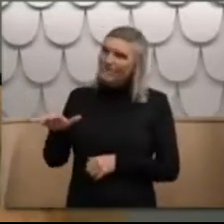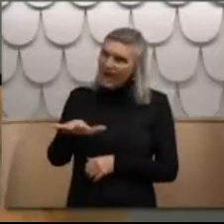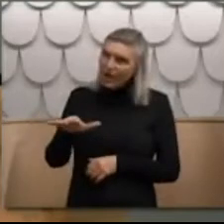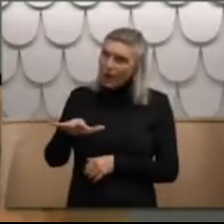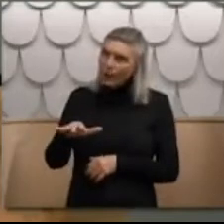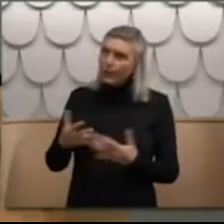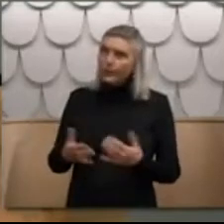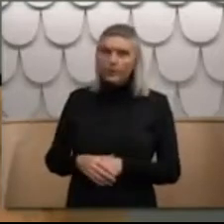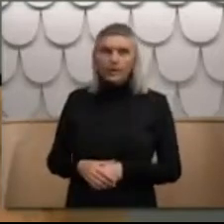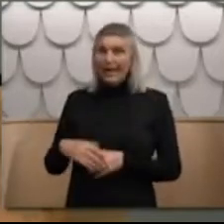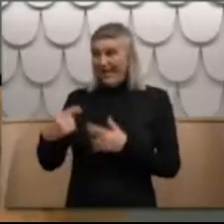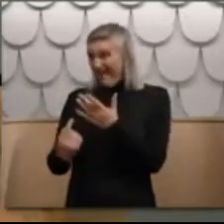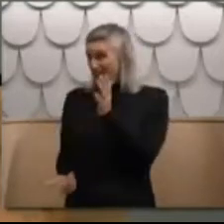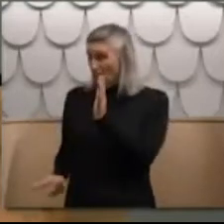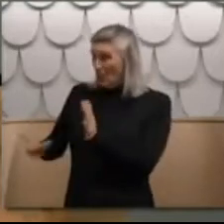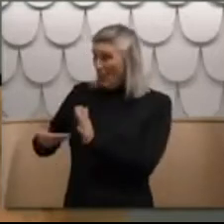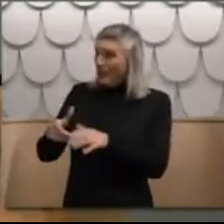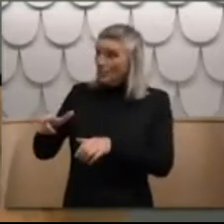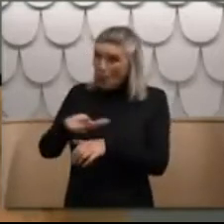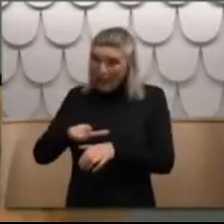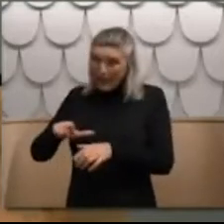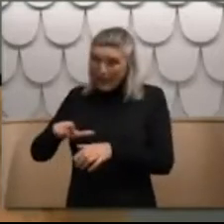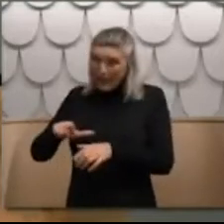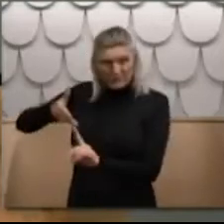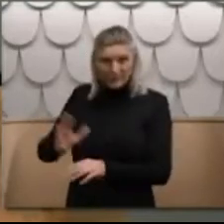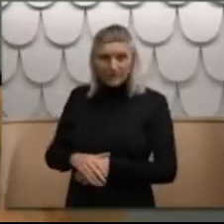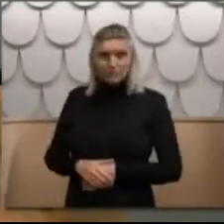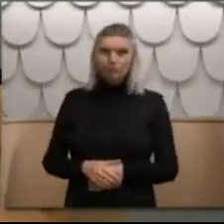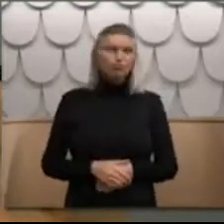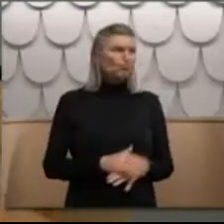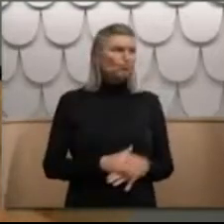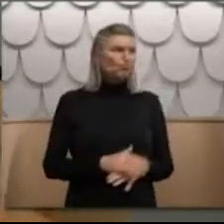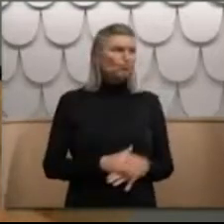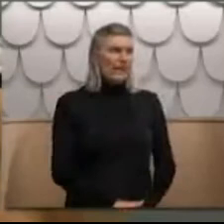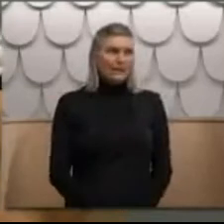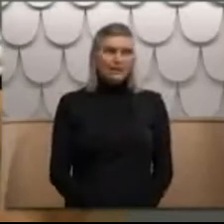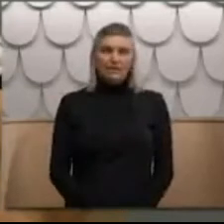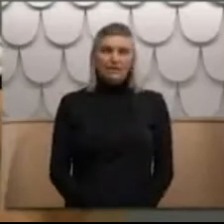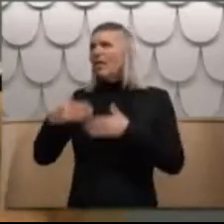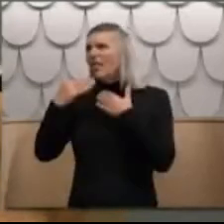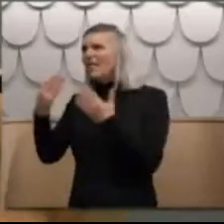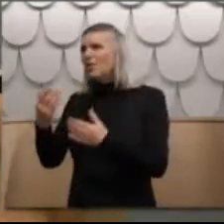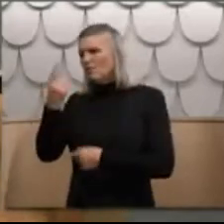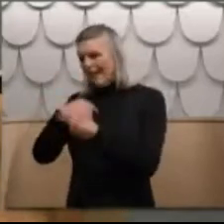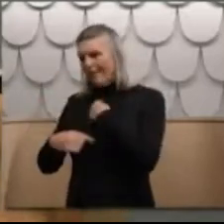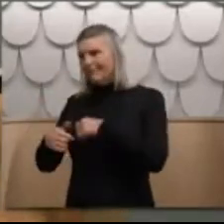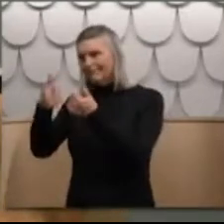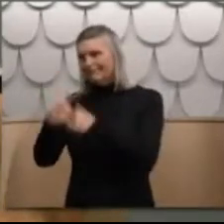and a little bit now? Is there anything else you want to say about Lake Alice specifically? Not really. Thank you for sharing that with